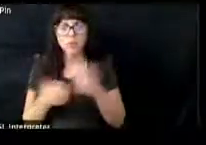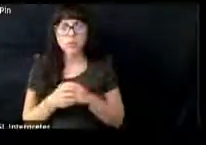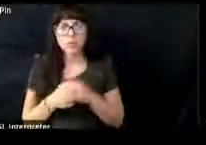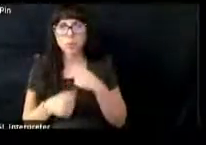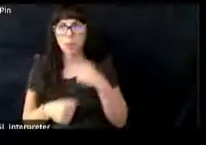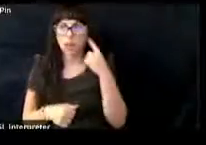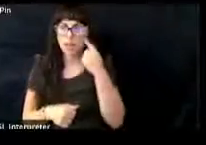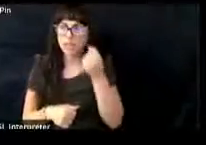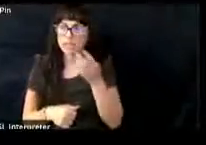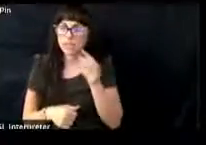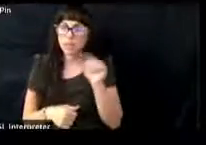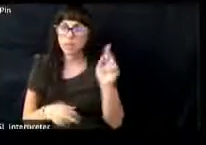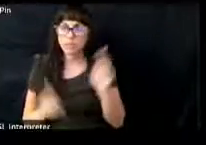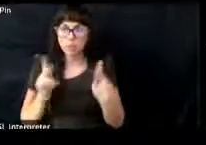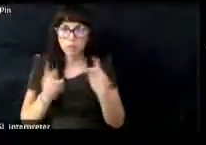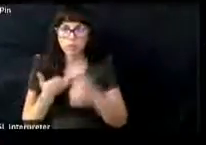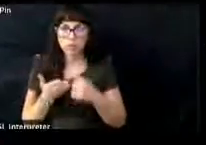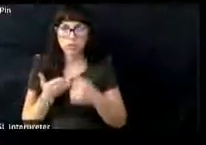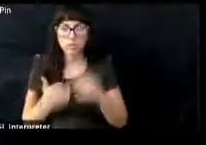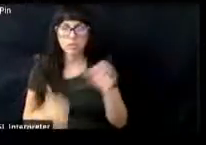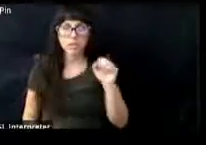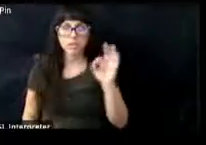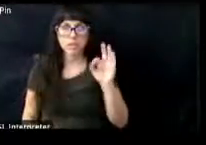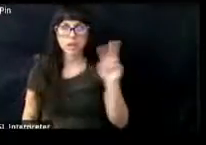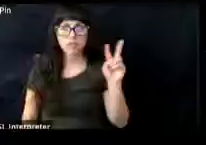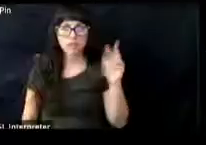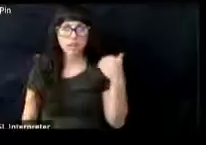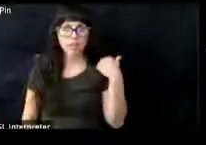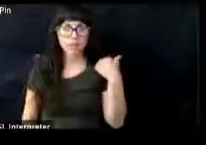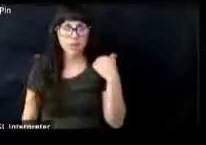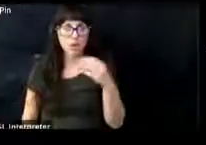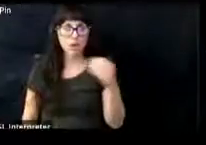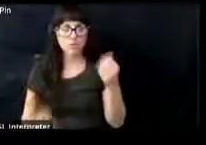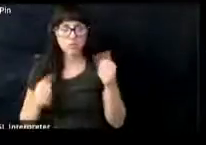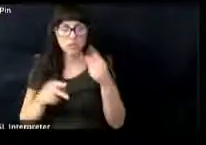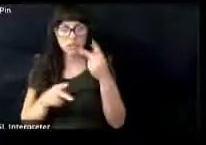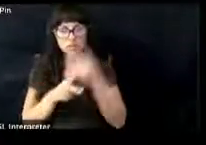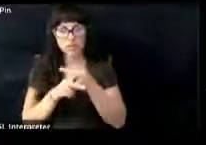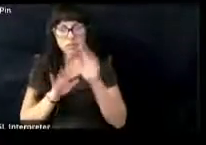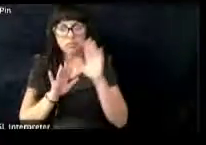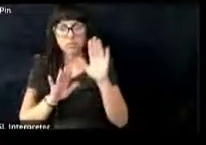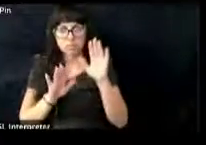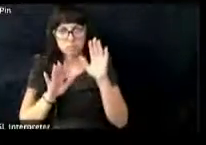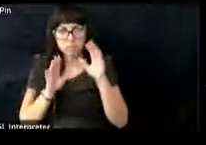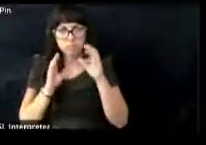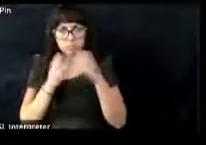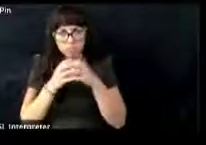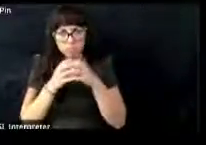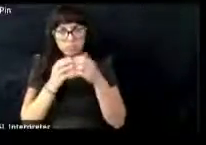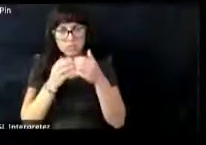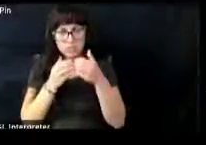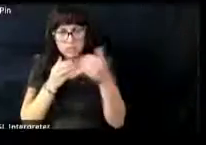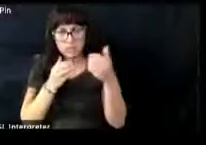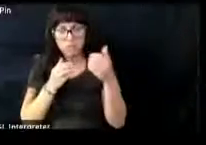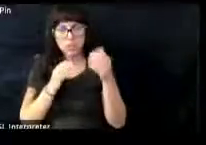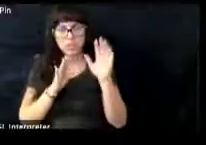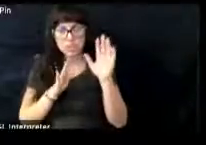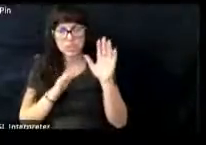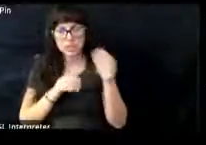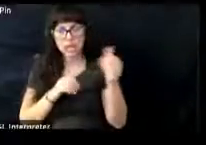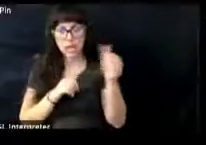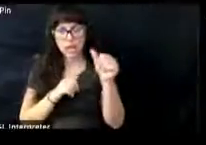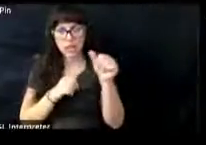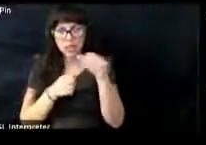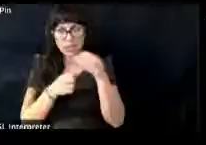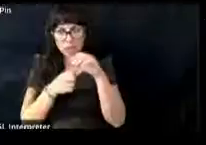folks talked about San Fernando Valley earlier and trying to keep that distinct from the other areas of